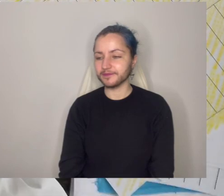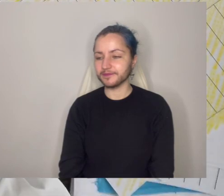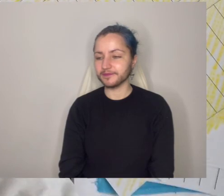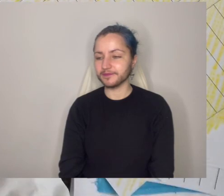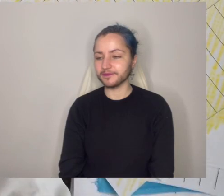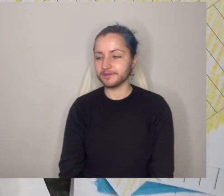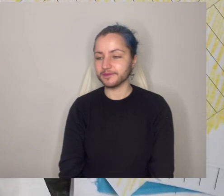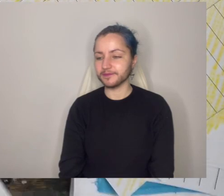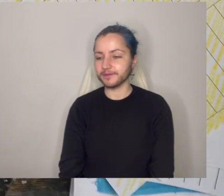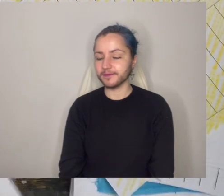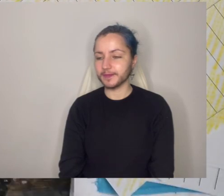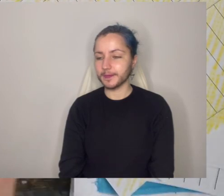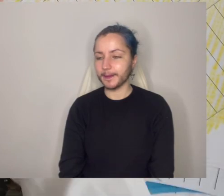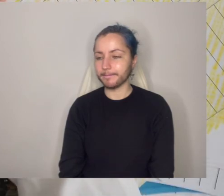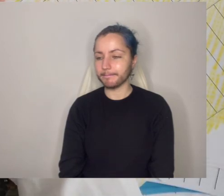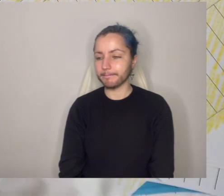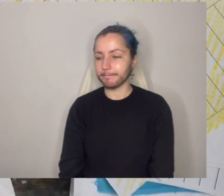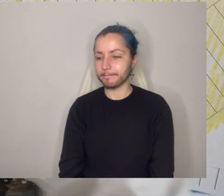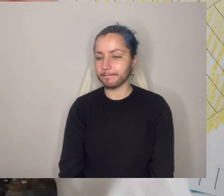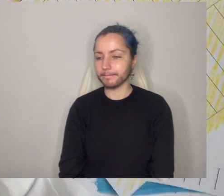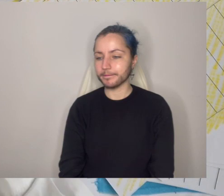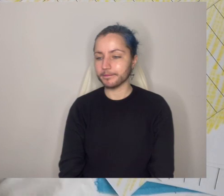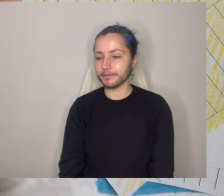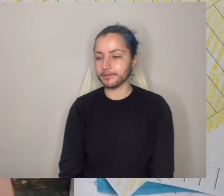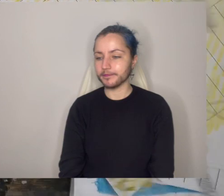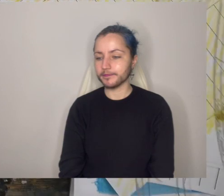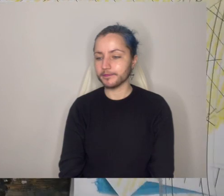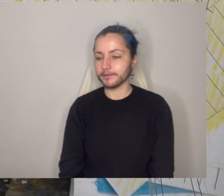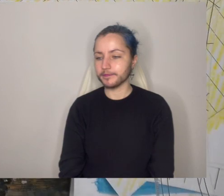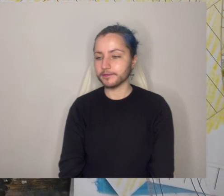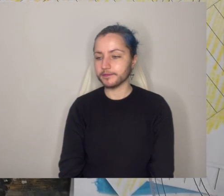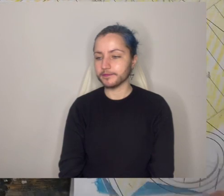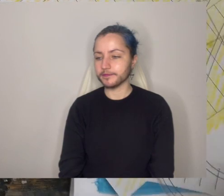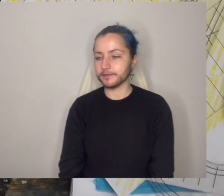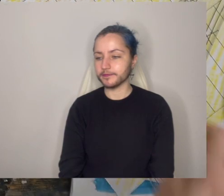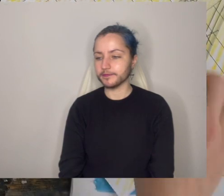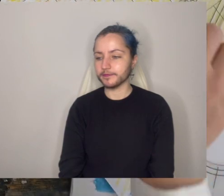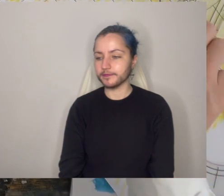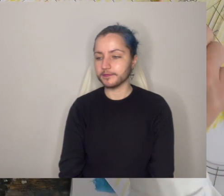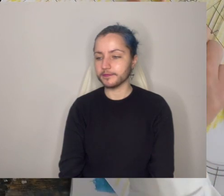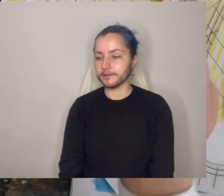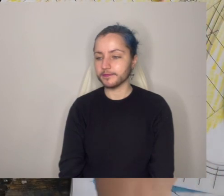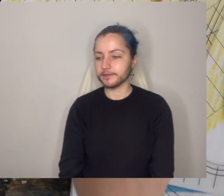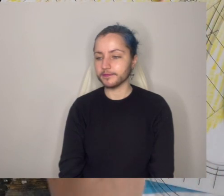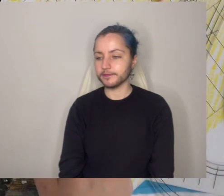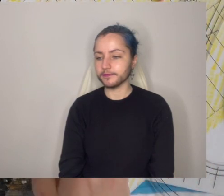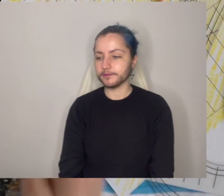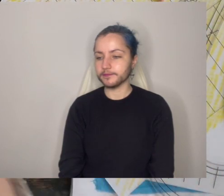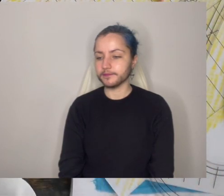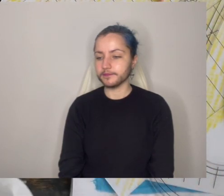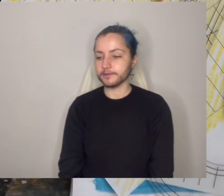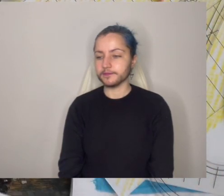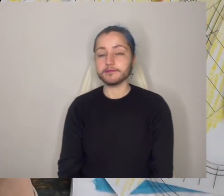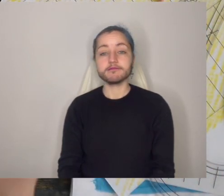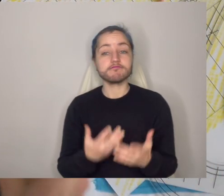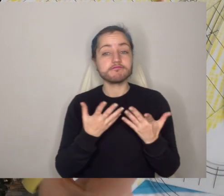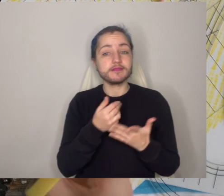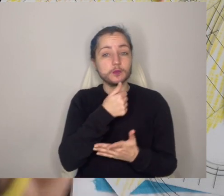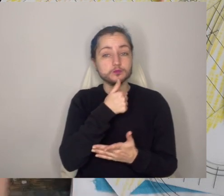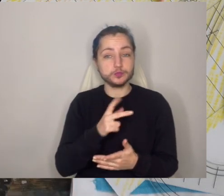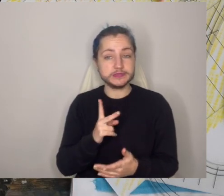So this takes a little bit of time, but again, it's that nice repetitive job, which I personally really